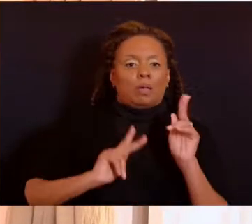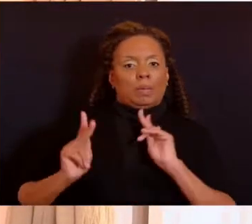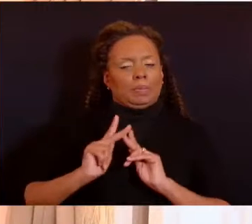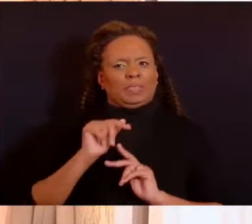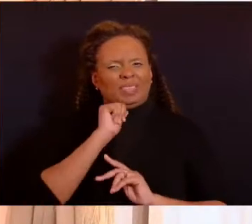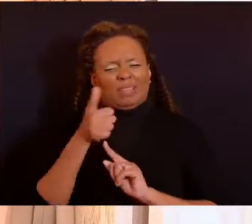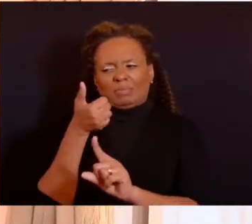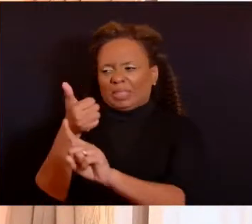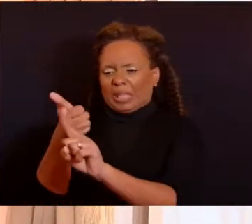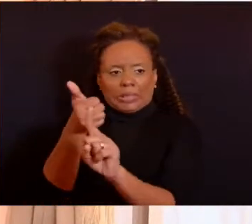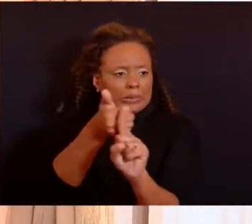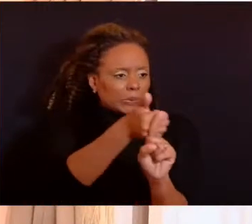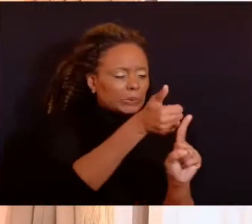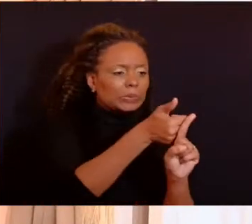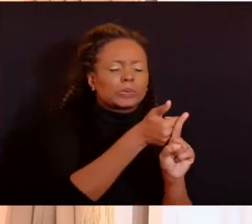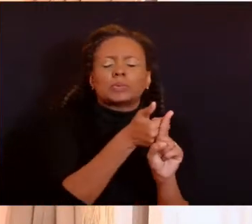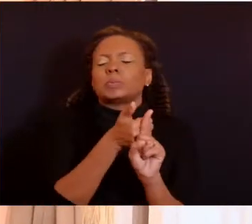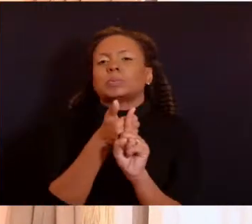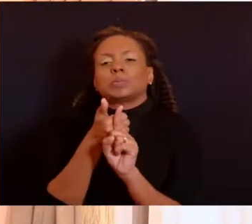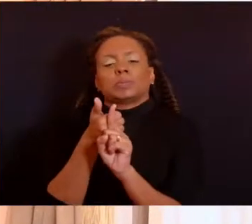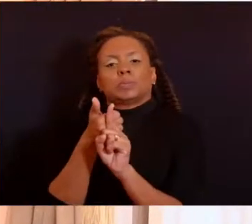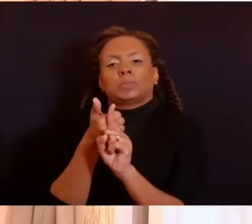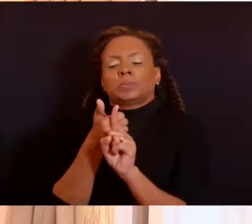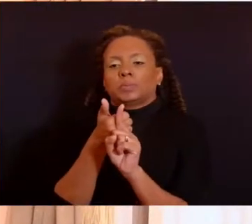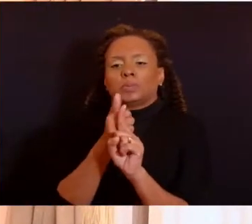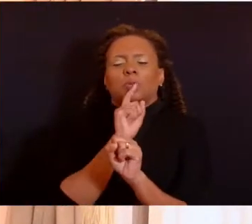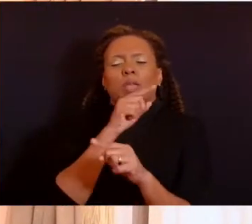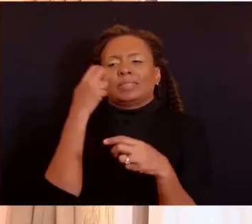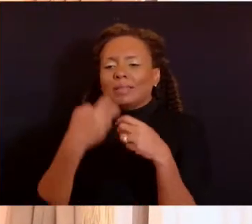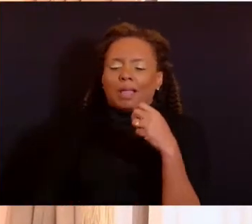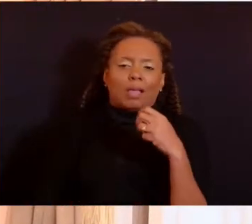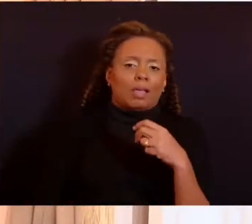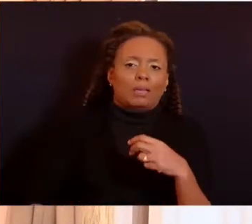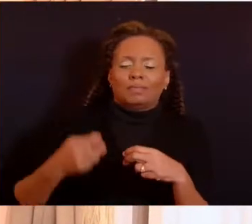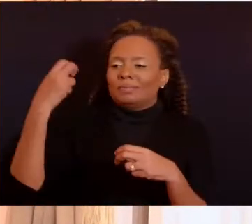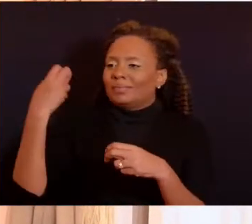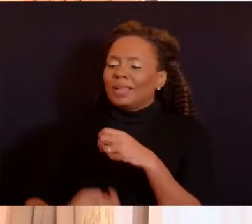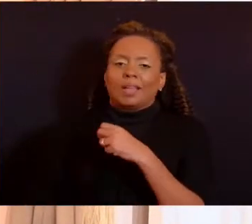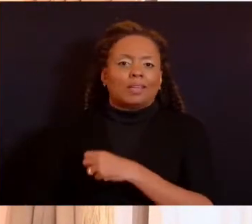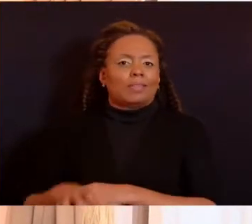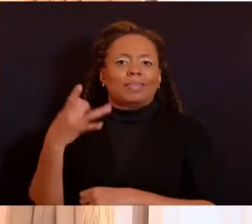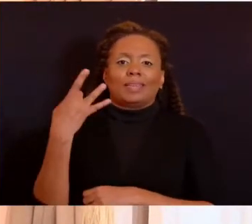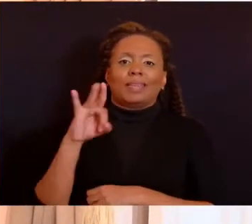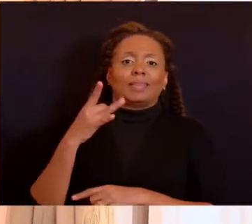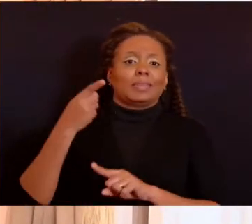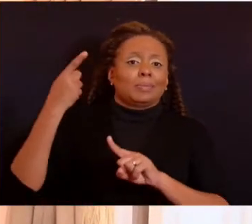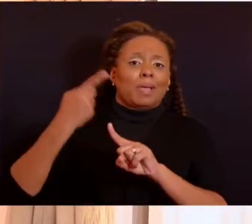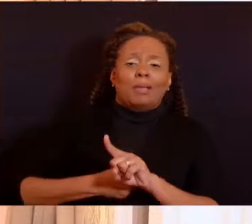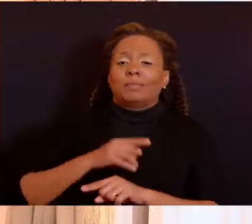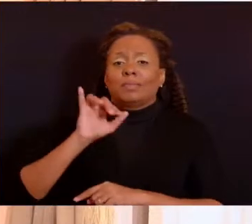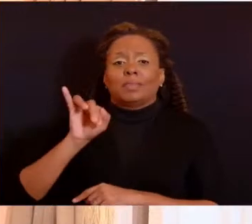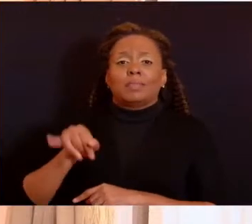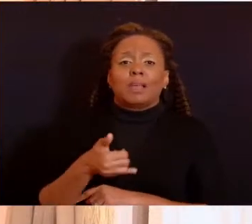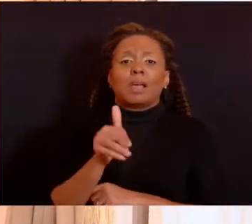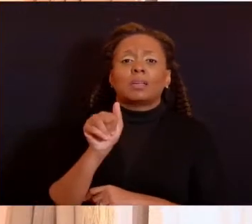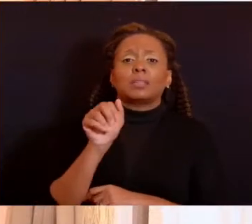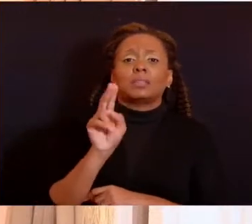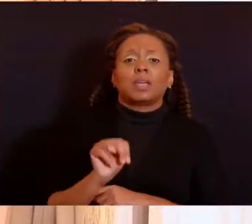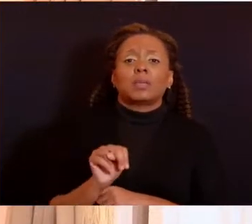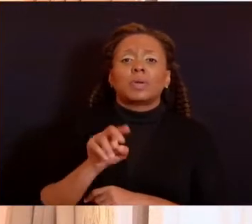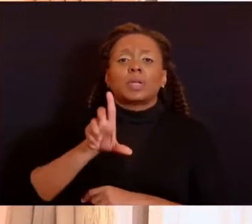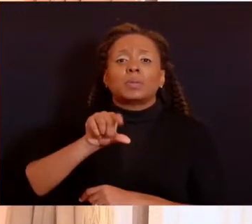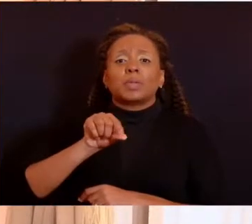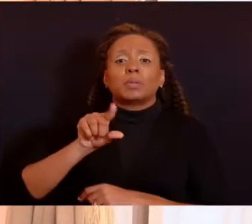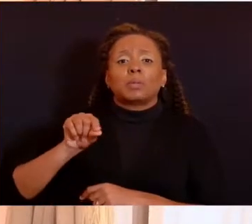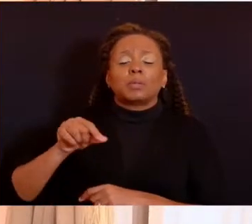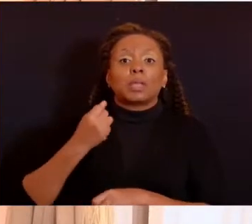alone. This has been a difficult 18 months, starting from January 2020. And we all